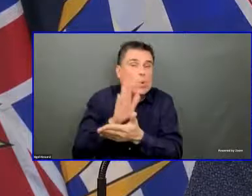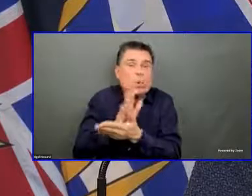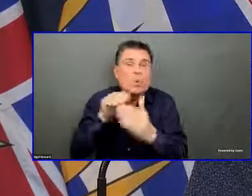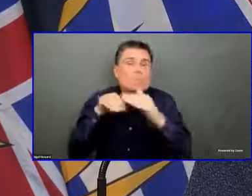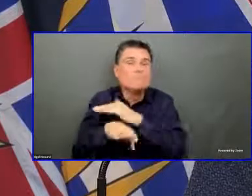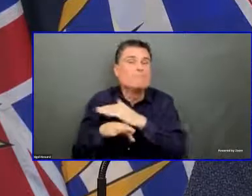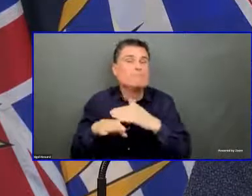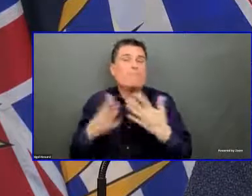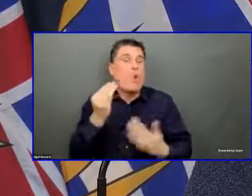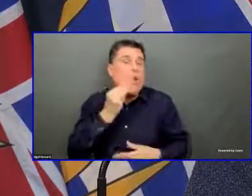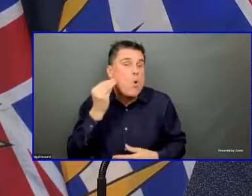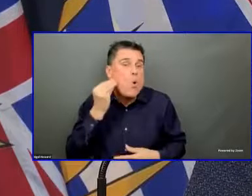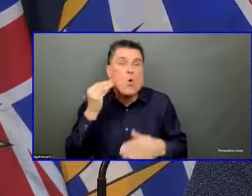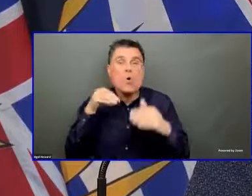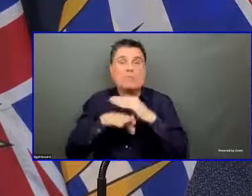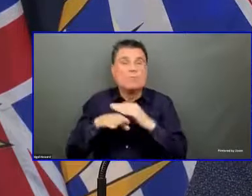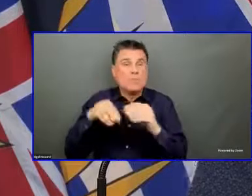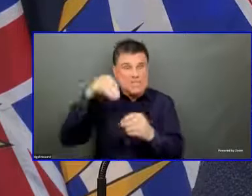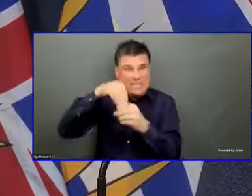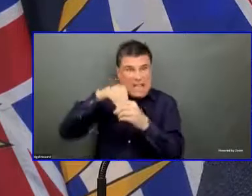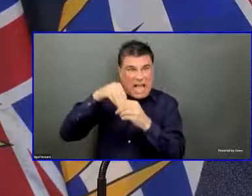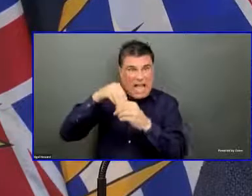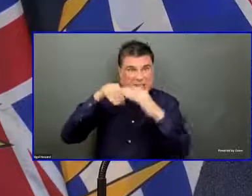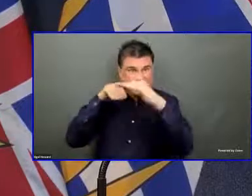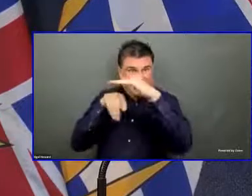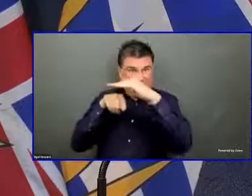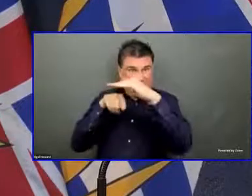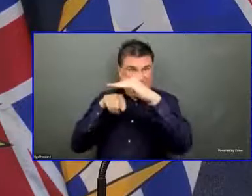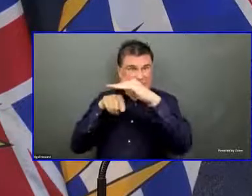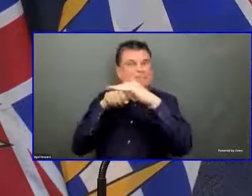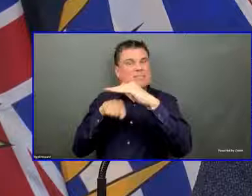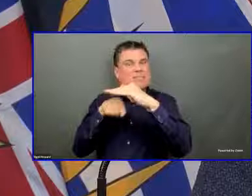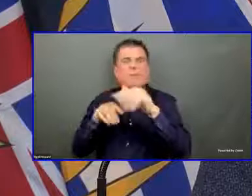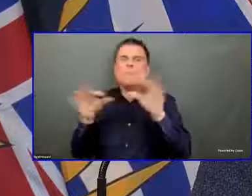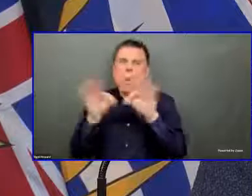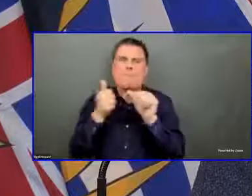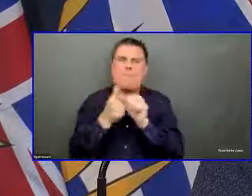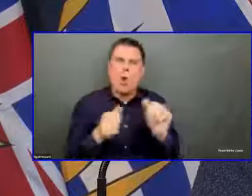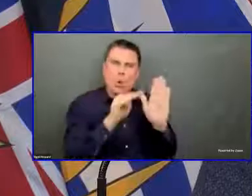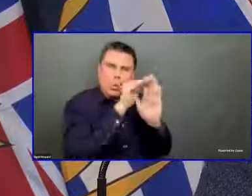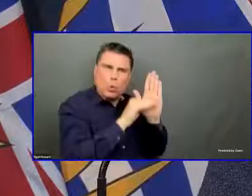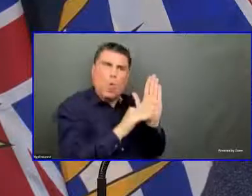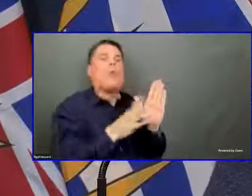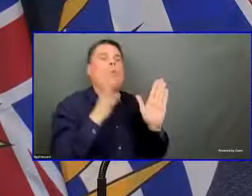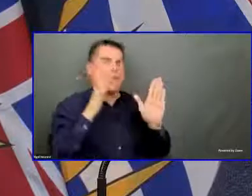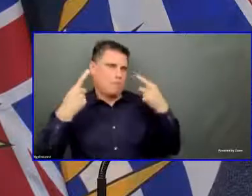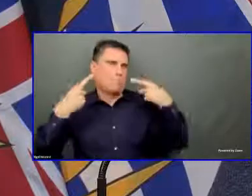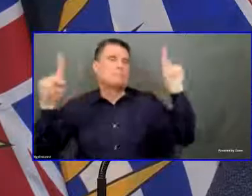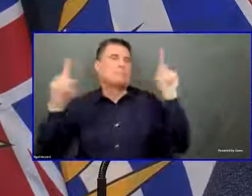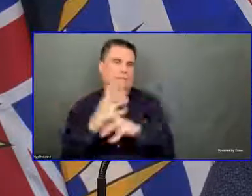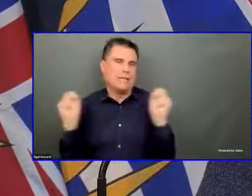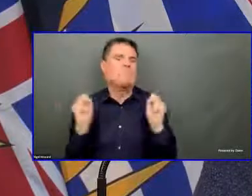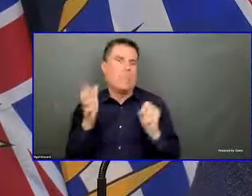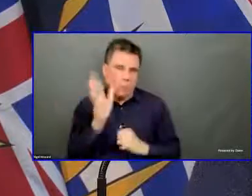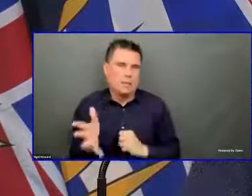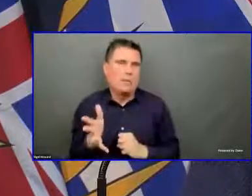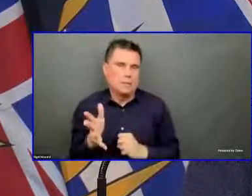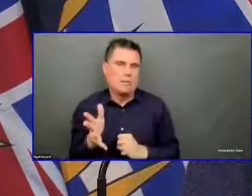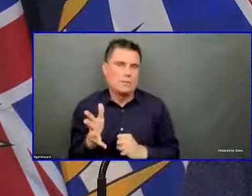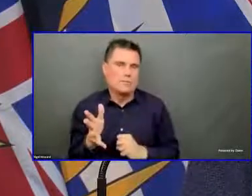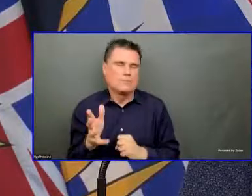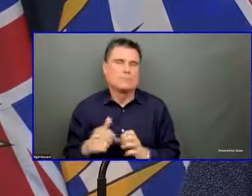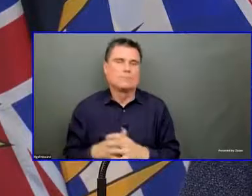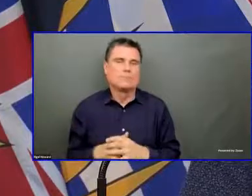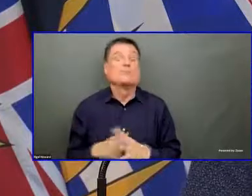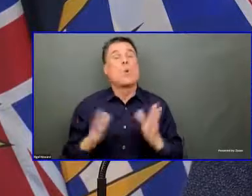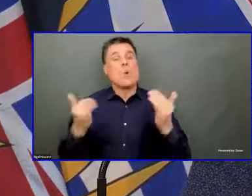plans work when we follow them. And we now have another very powerful means to push back on the virus, and that is our